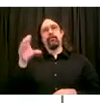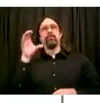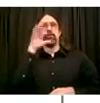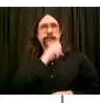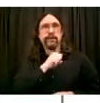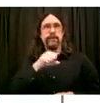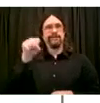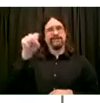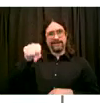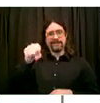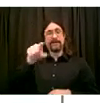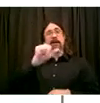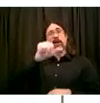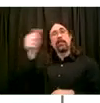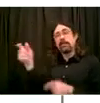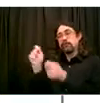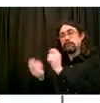already be